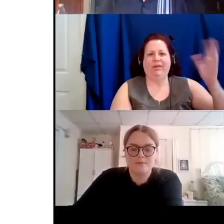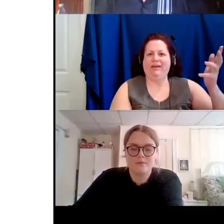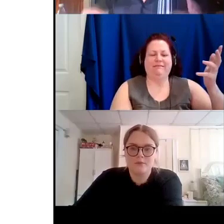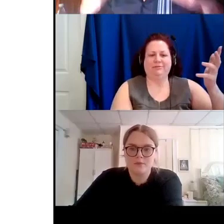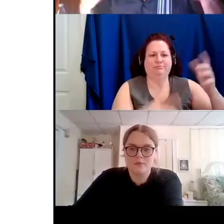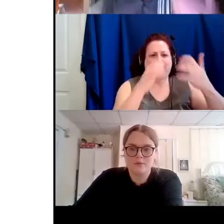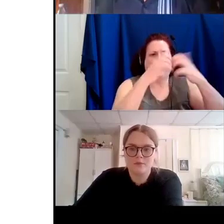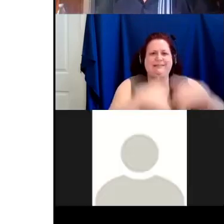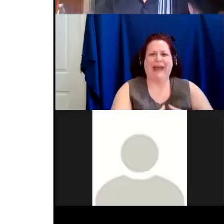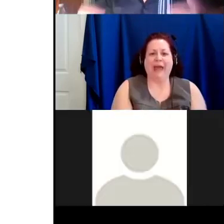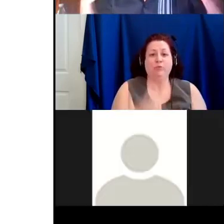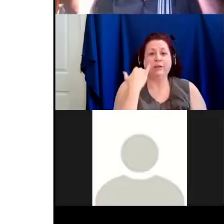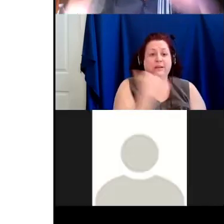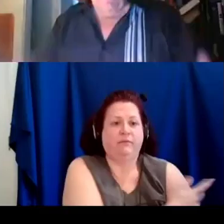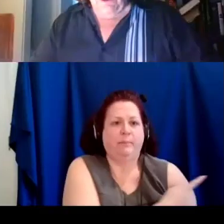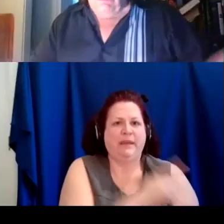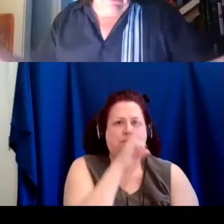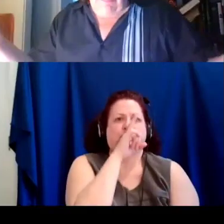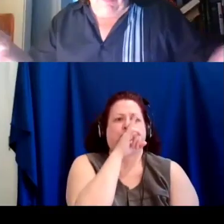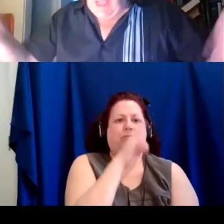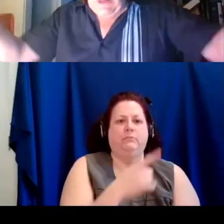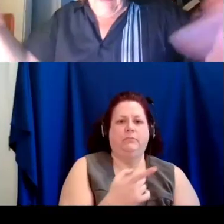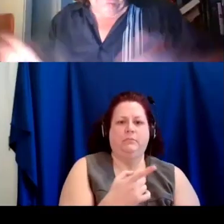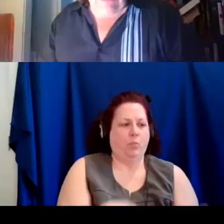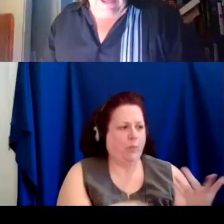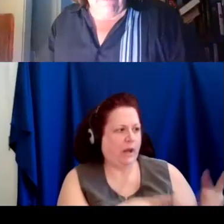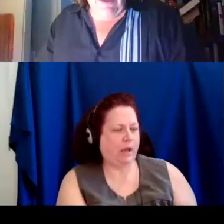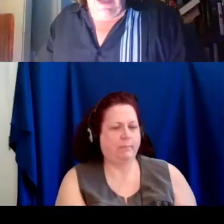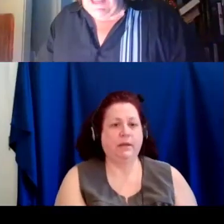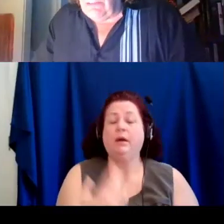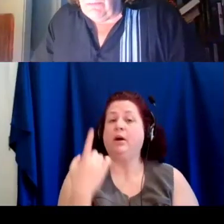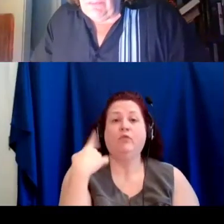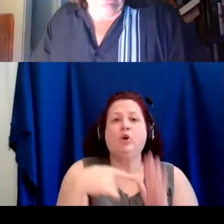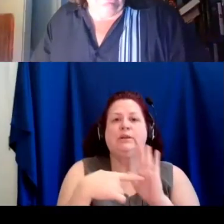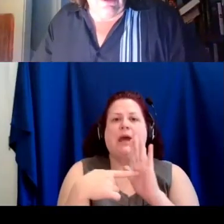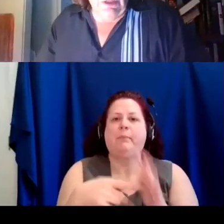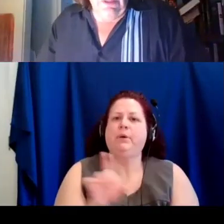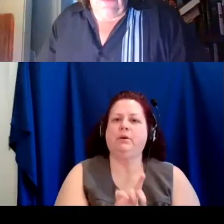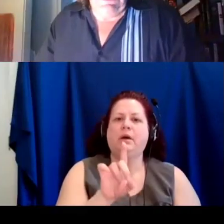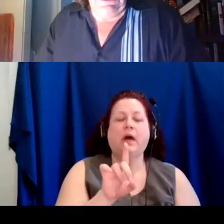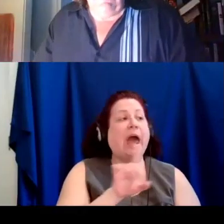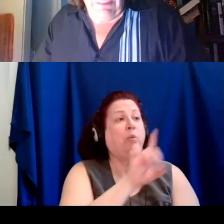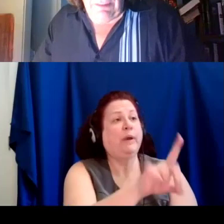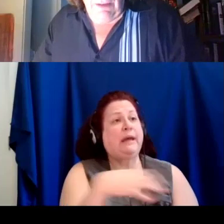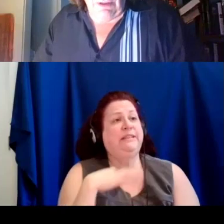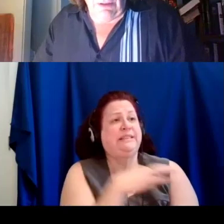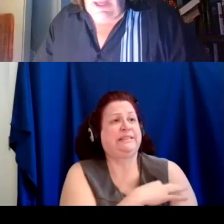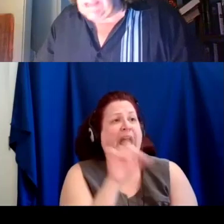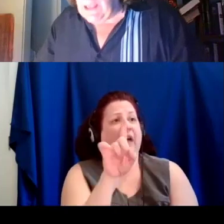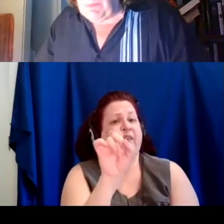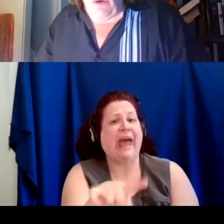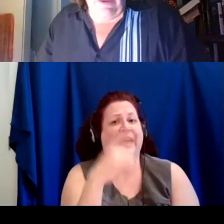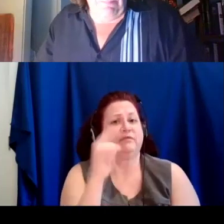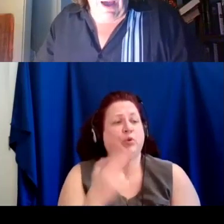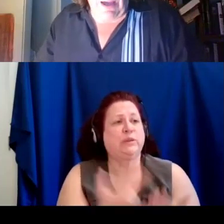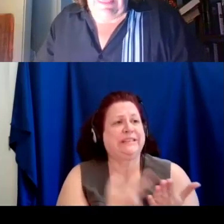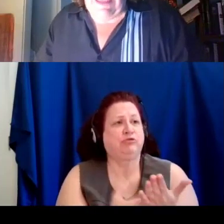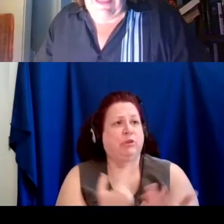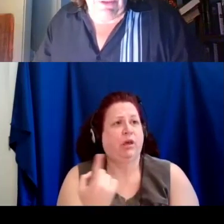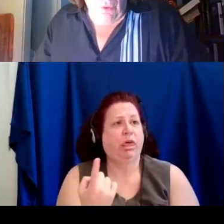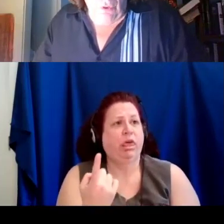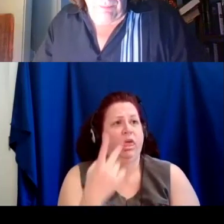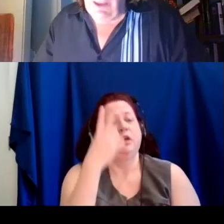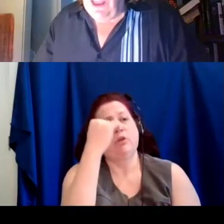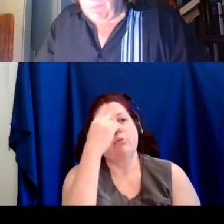feedback, what happened? For example, I went up to staff, I asked for cereal. They wouldn't give me cereal. I kept going back. They